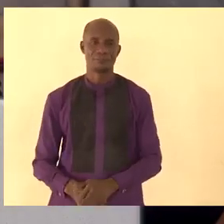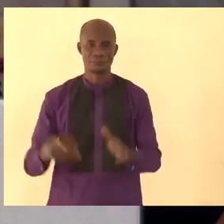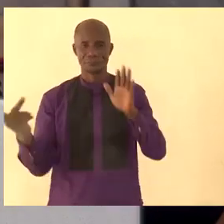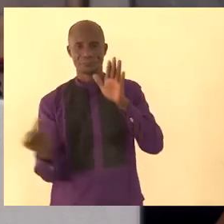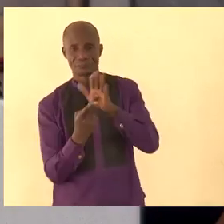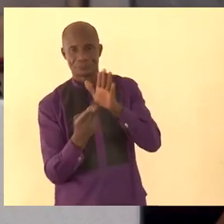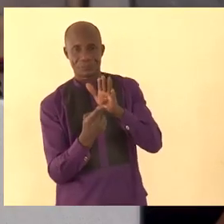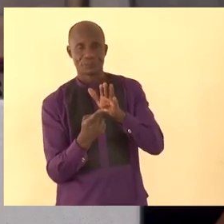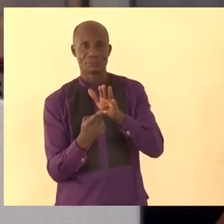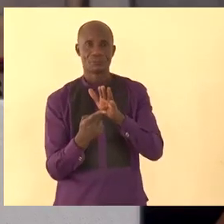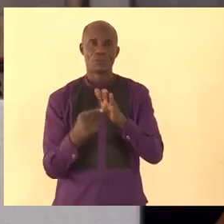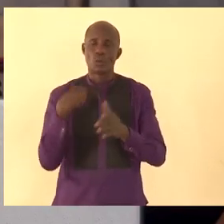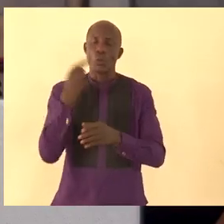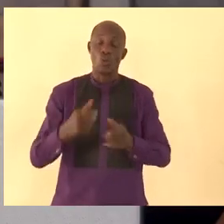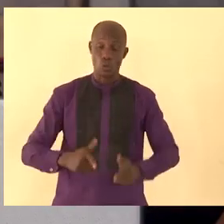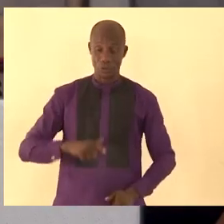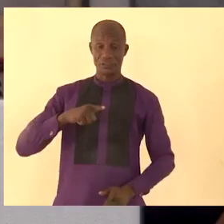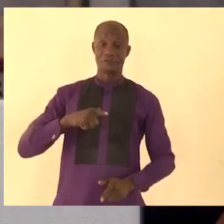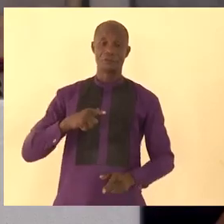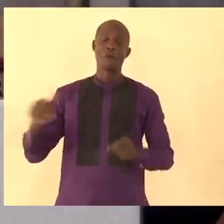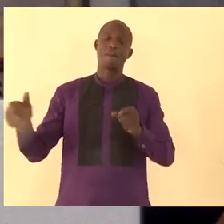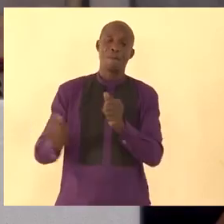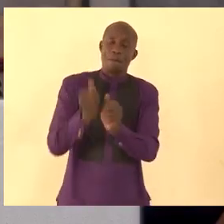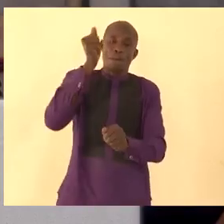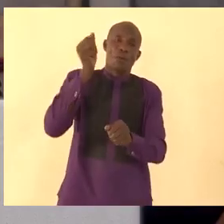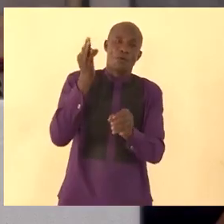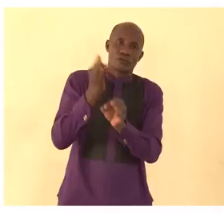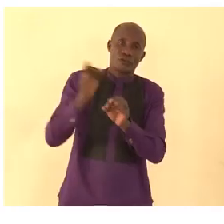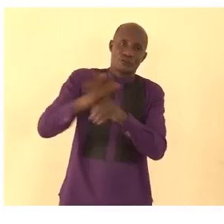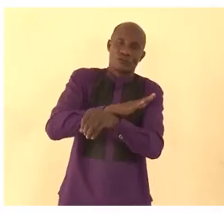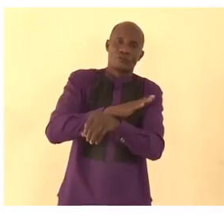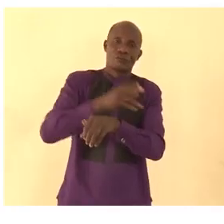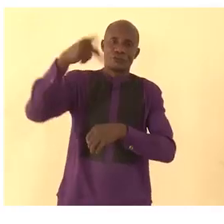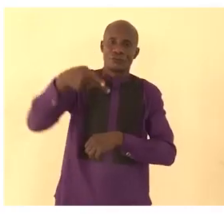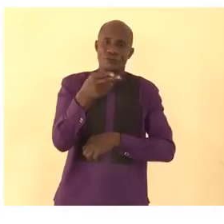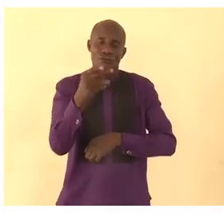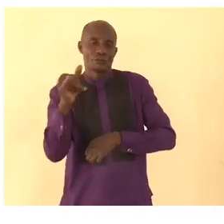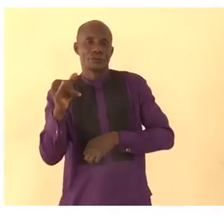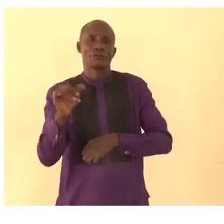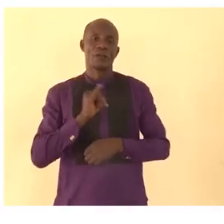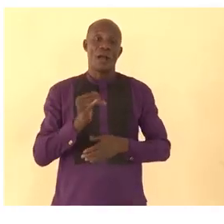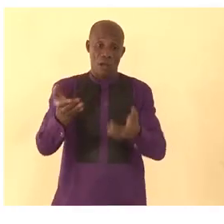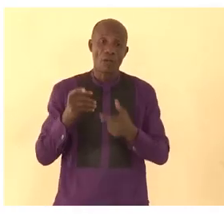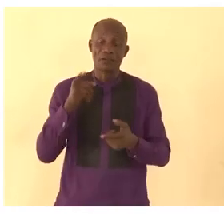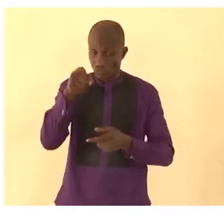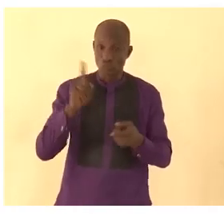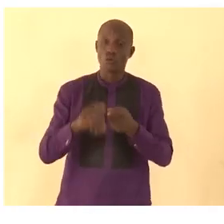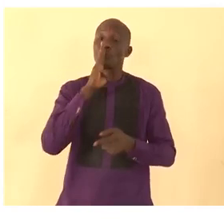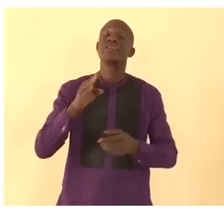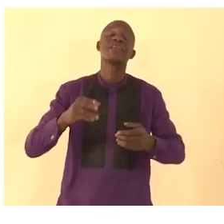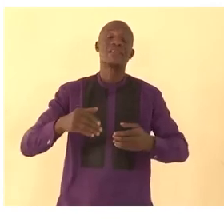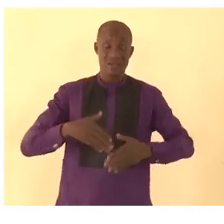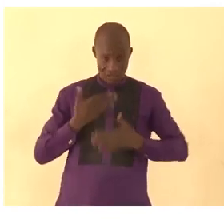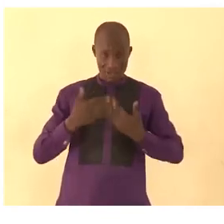St. Paul, who lived a most faithful Christian life, tells the Philippians in Philippians chapter 4, verse 4, I want you to be